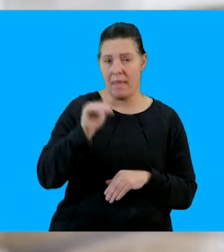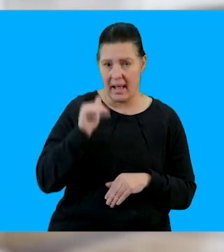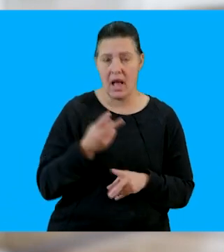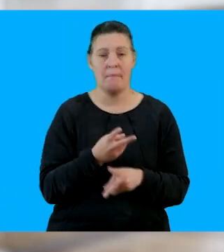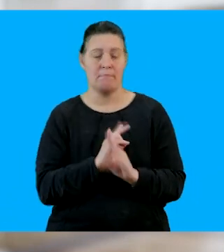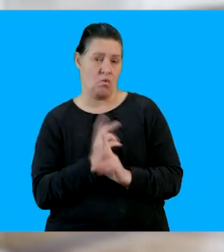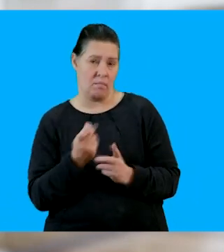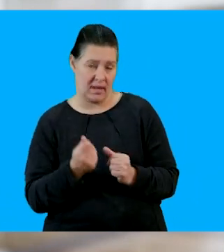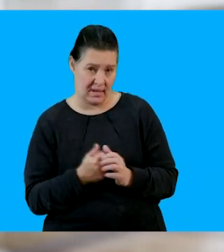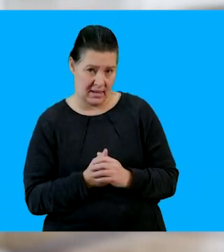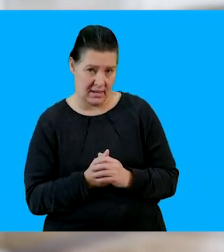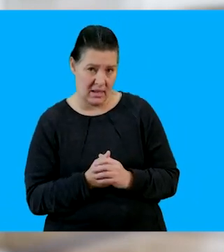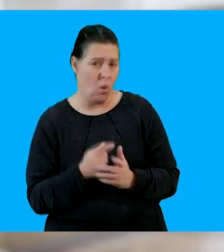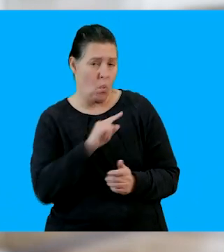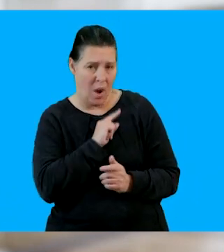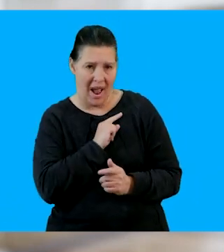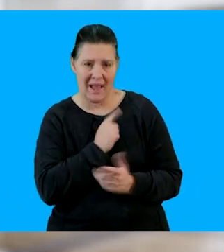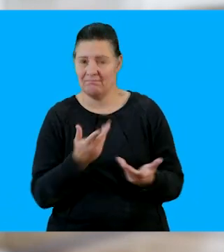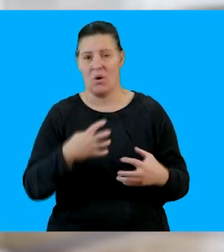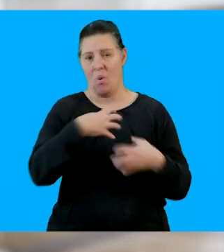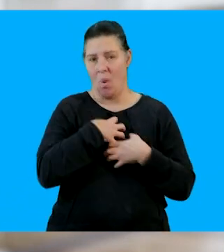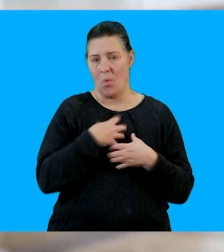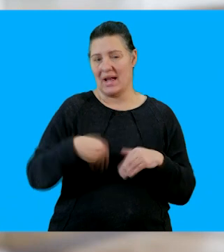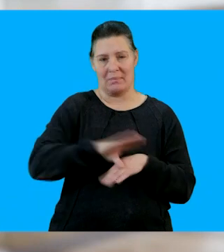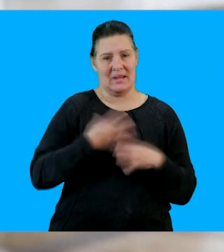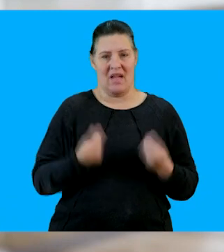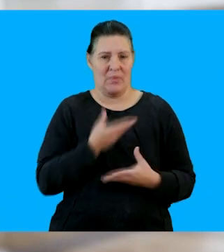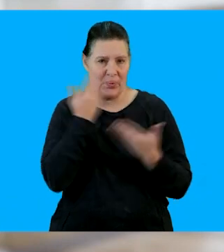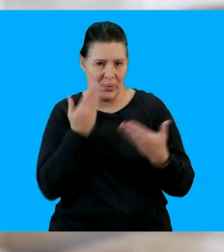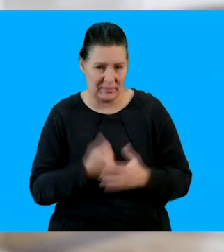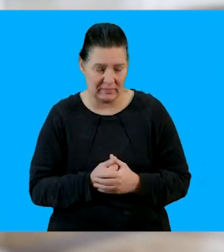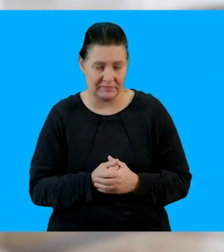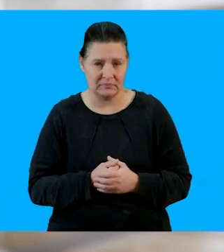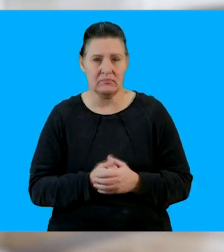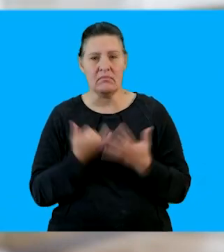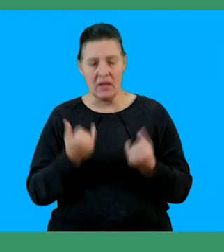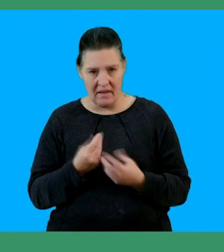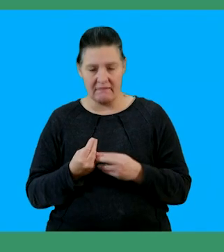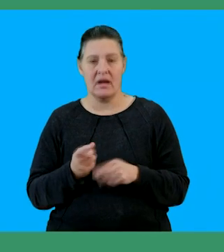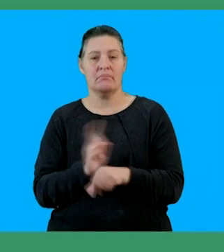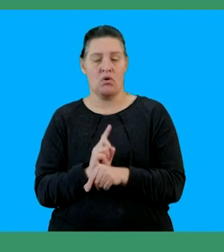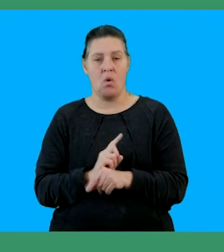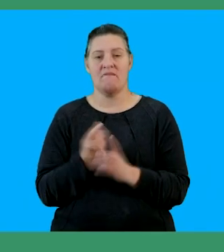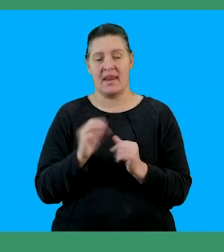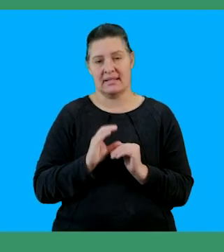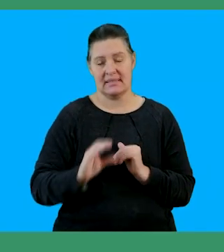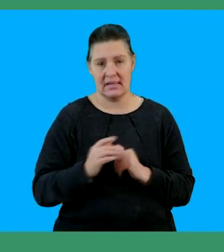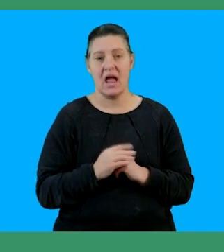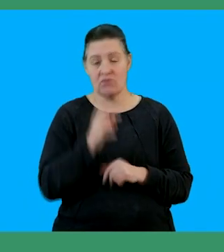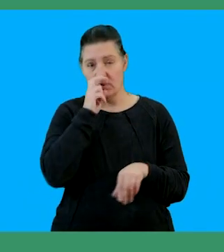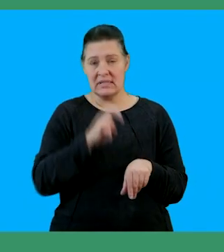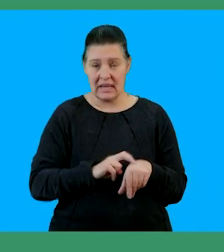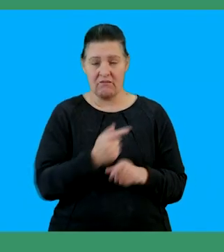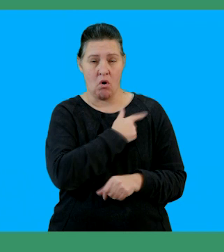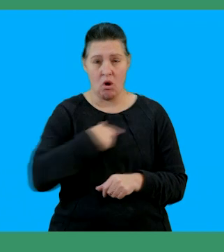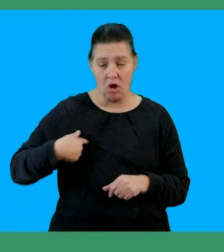bank and borrow money if you don't have your own capital. Then we have period of financing. If